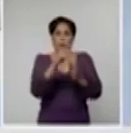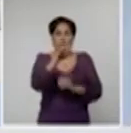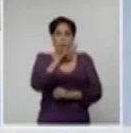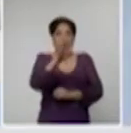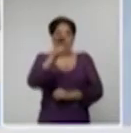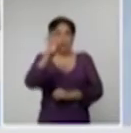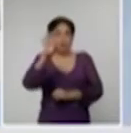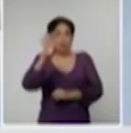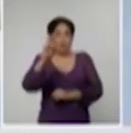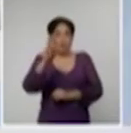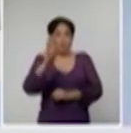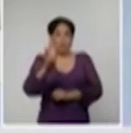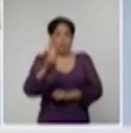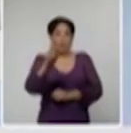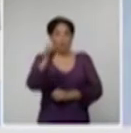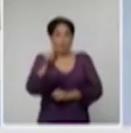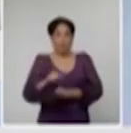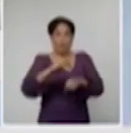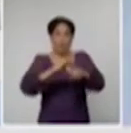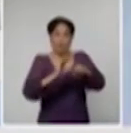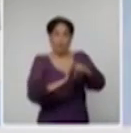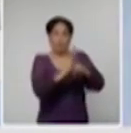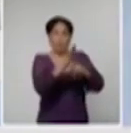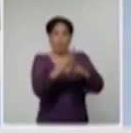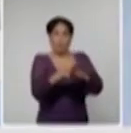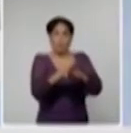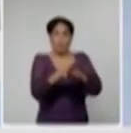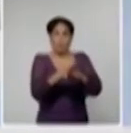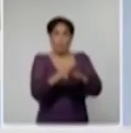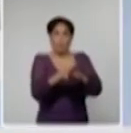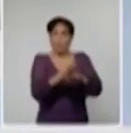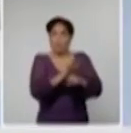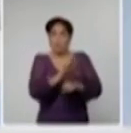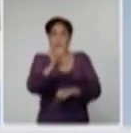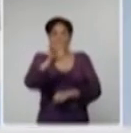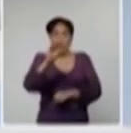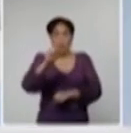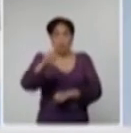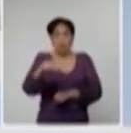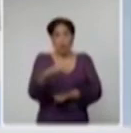5,226,063 confirmed cases. After diagnosing yesterday